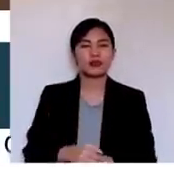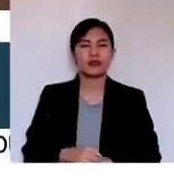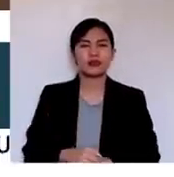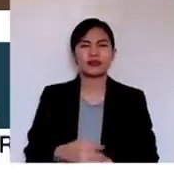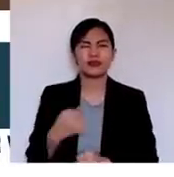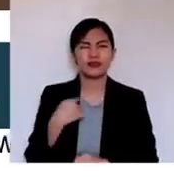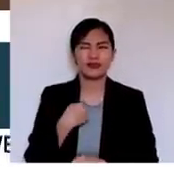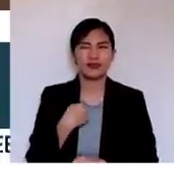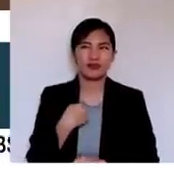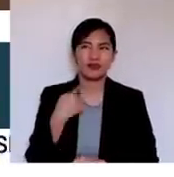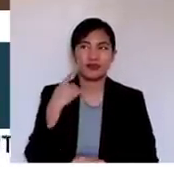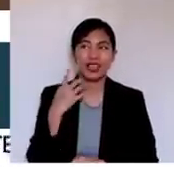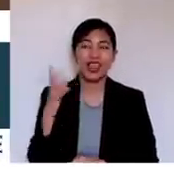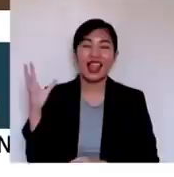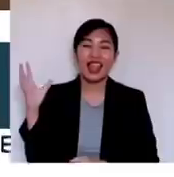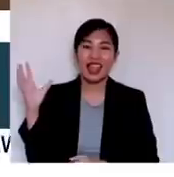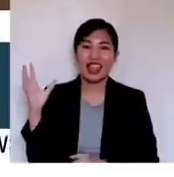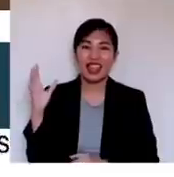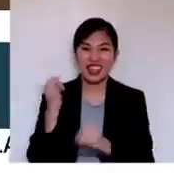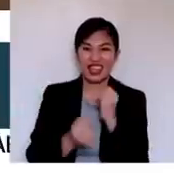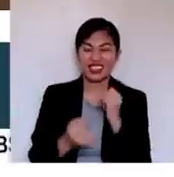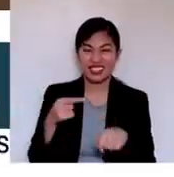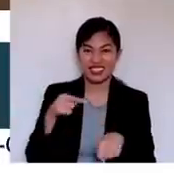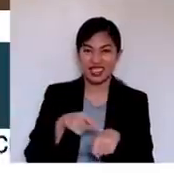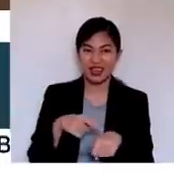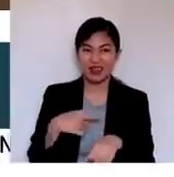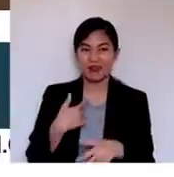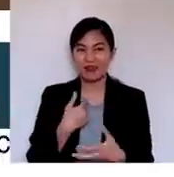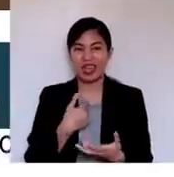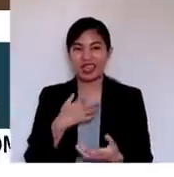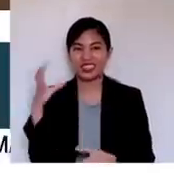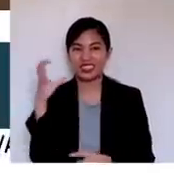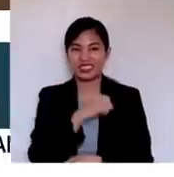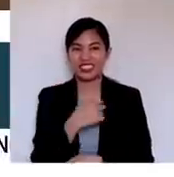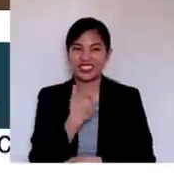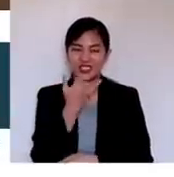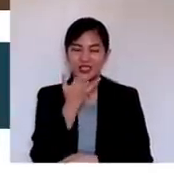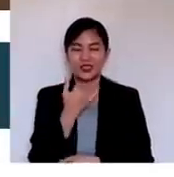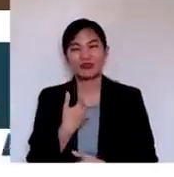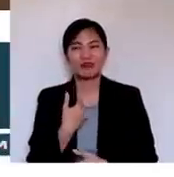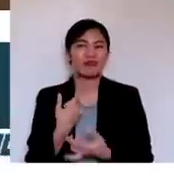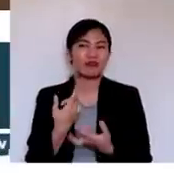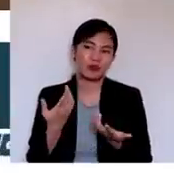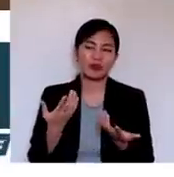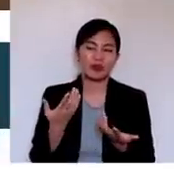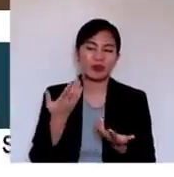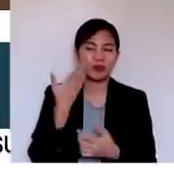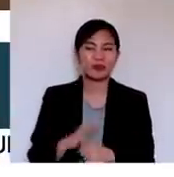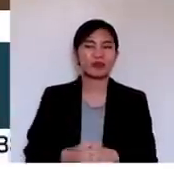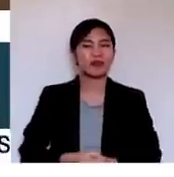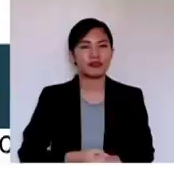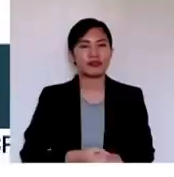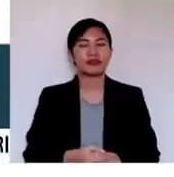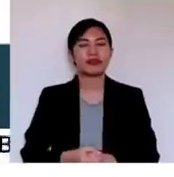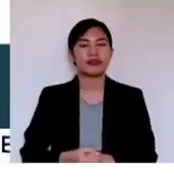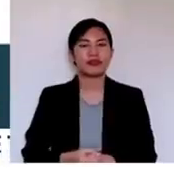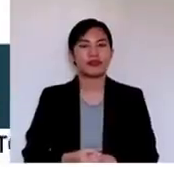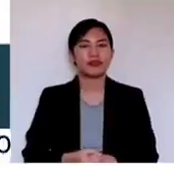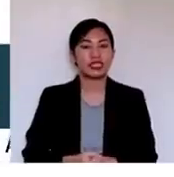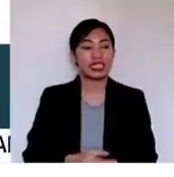it, I swung big and I missed big, so who knows? You know, if I didn't know